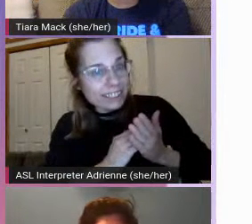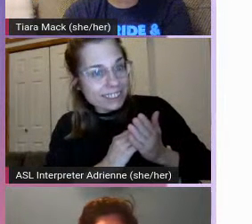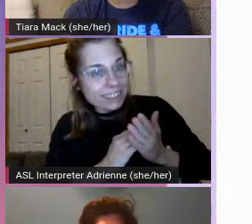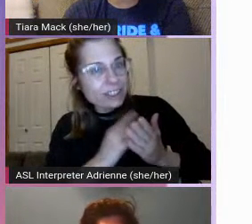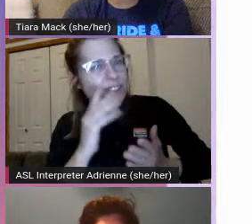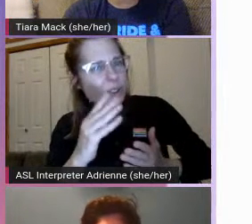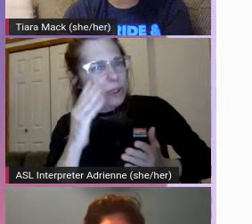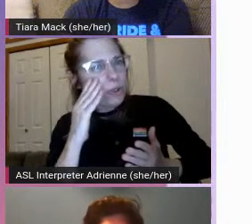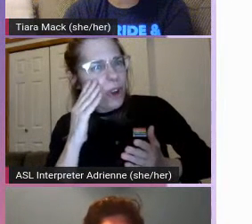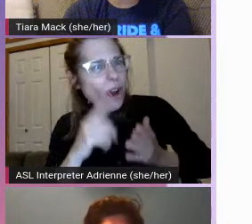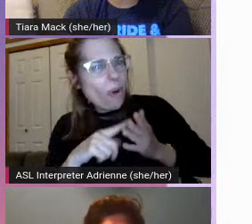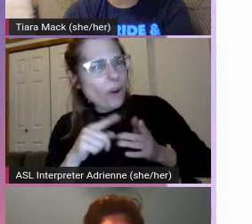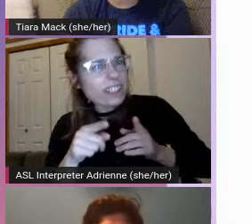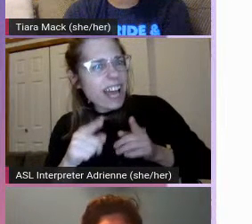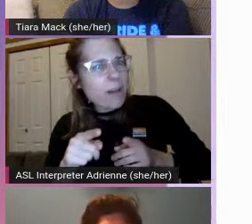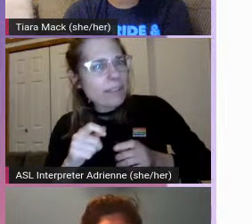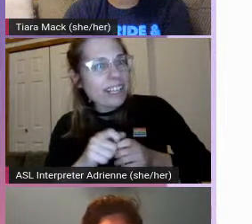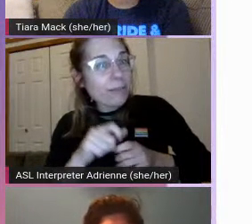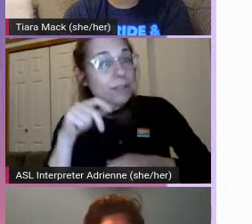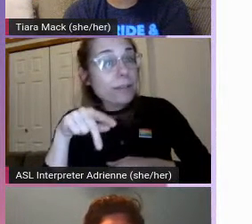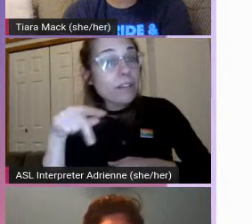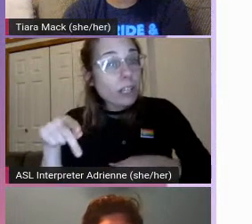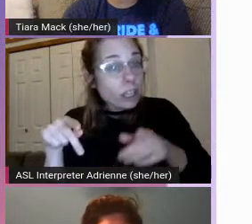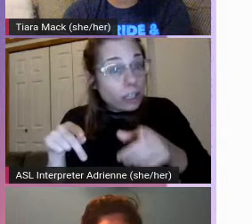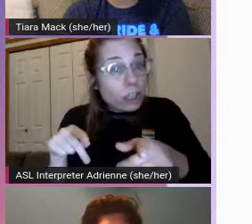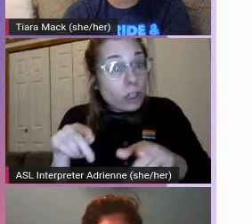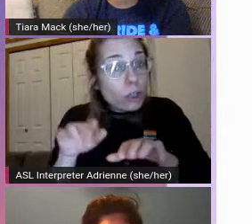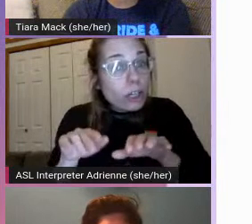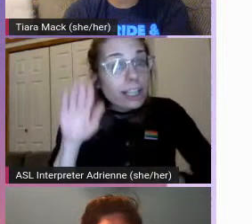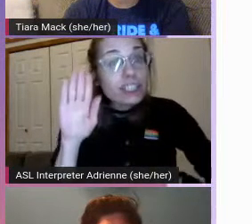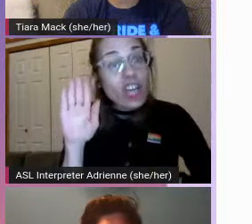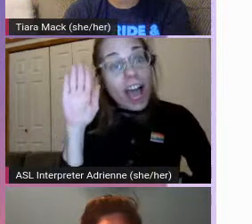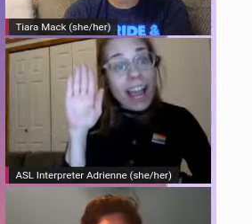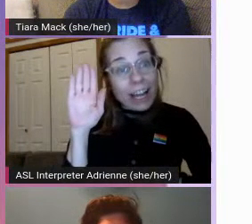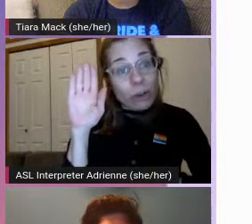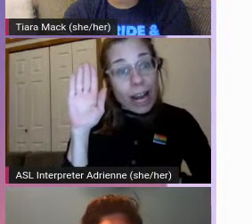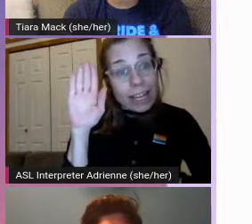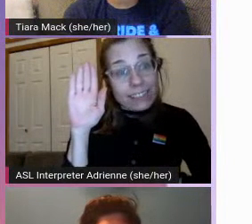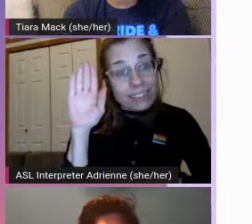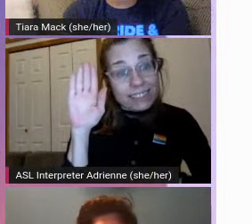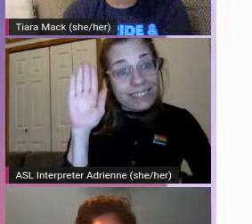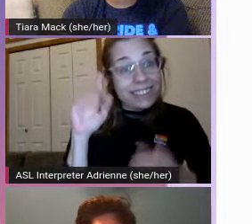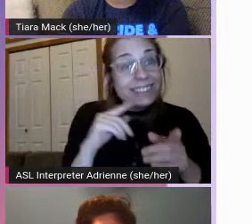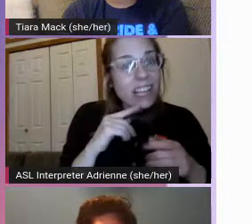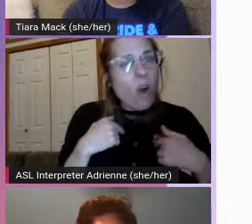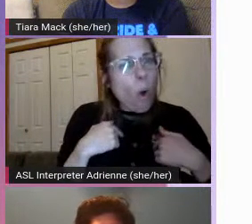put a hand raise in the chat or a plus sign.